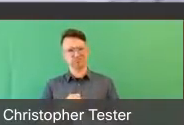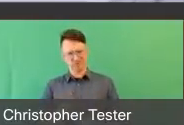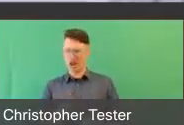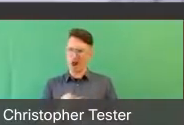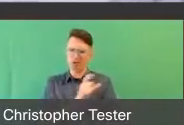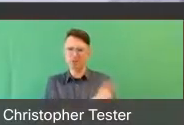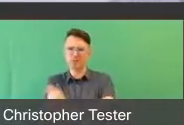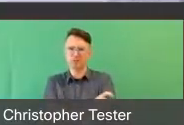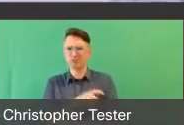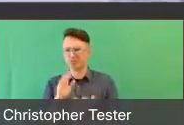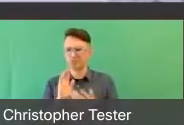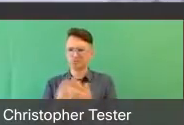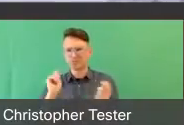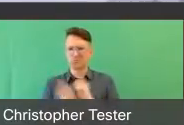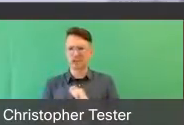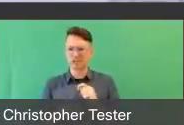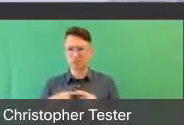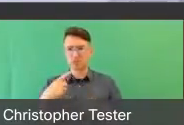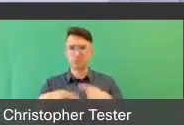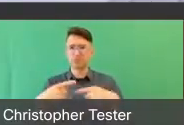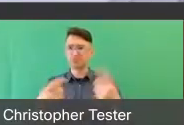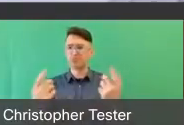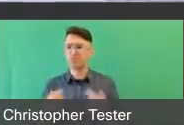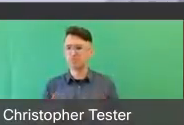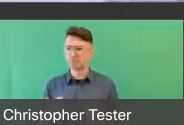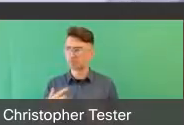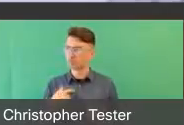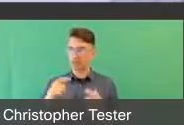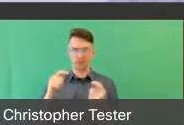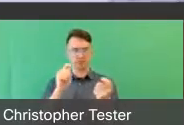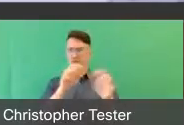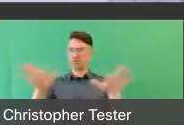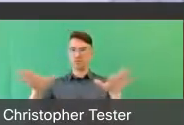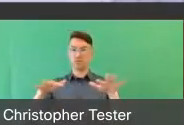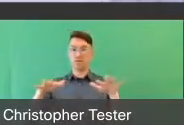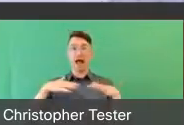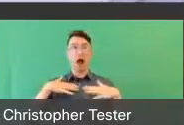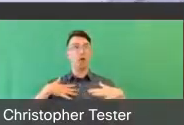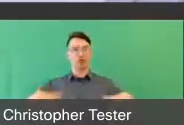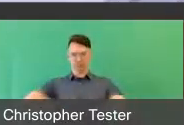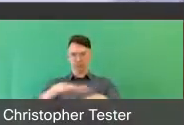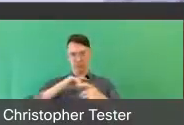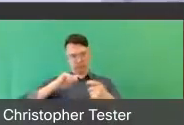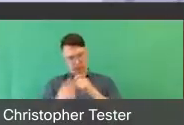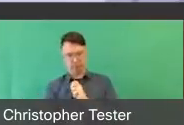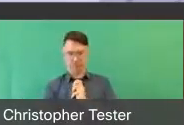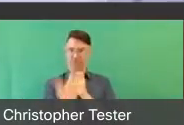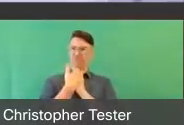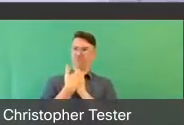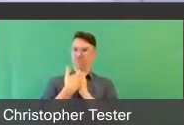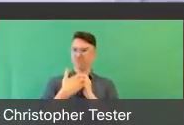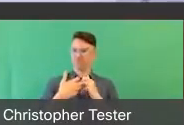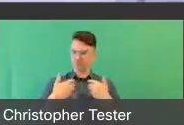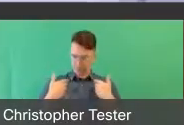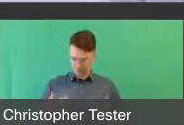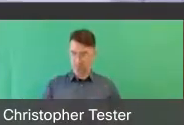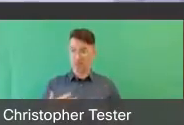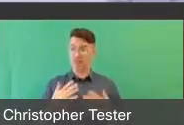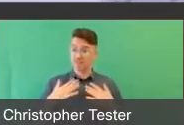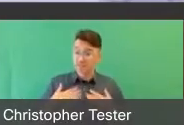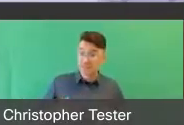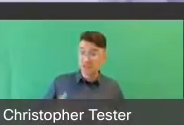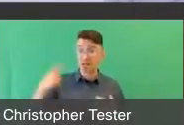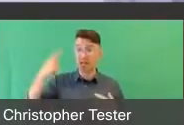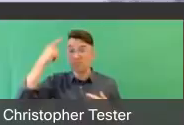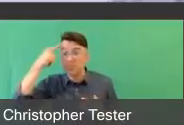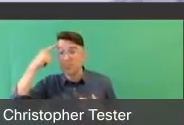themselves. These actions were to promote healthcare both physically and mentally. It's completely imperative that young people are given